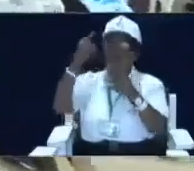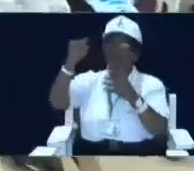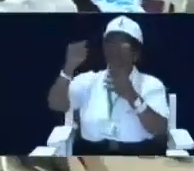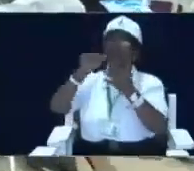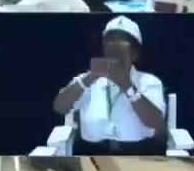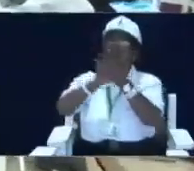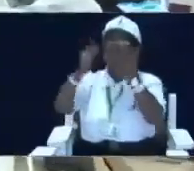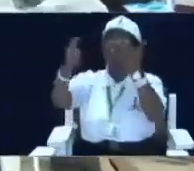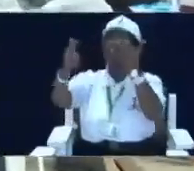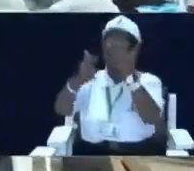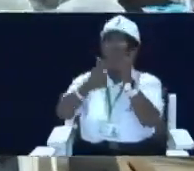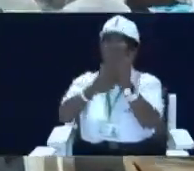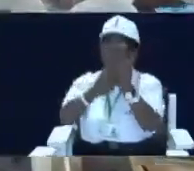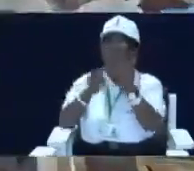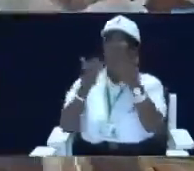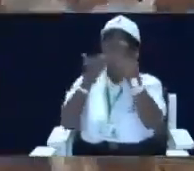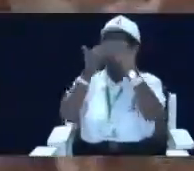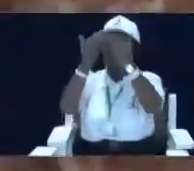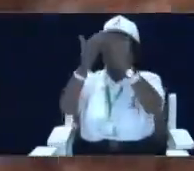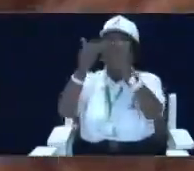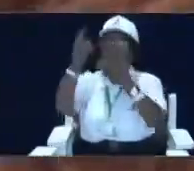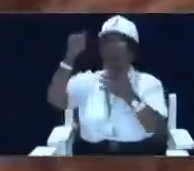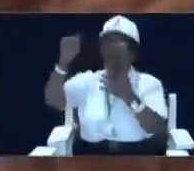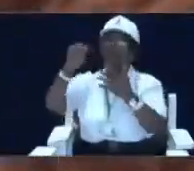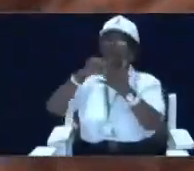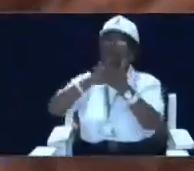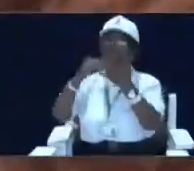April. Thank you for May.